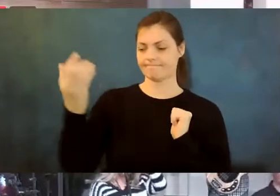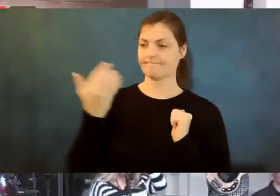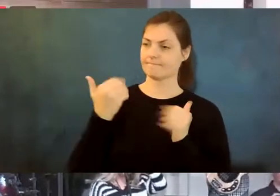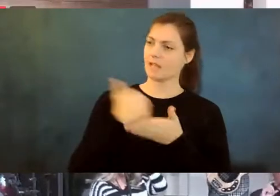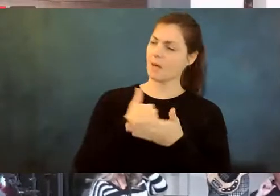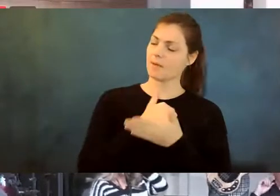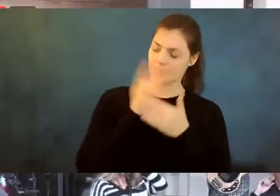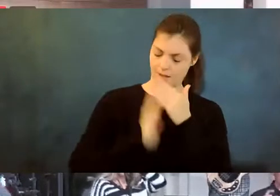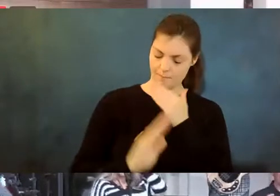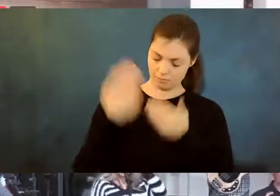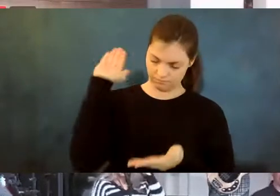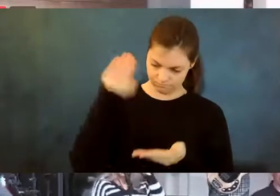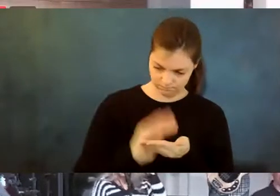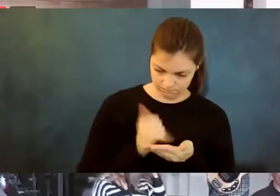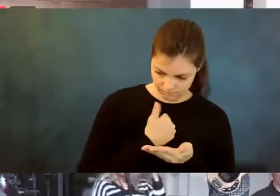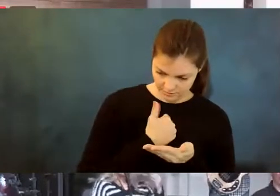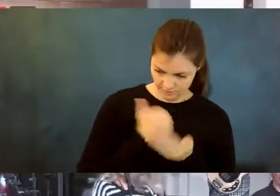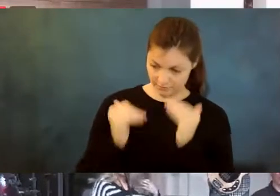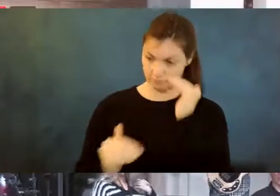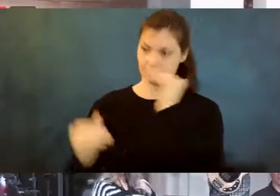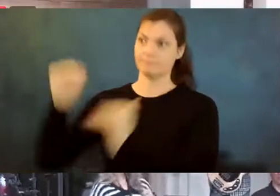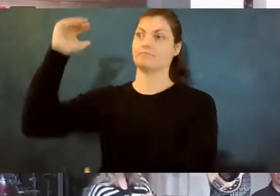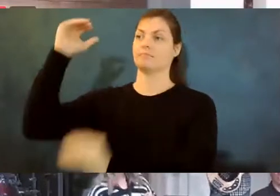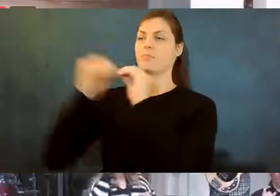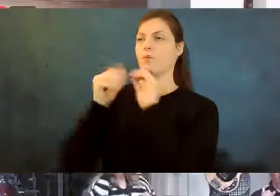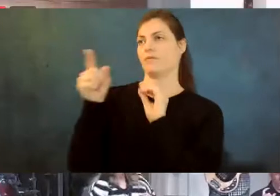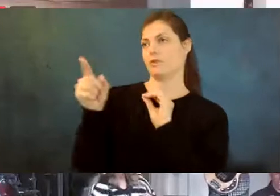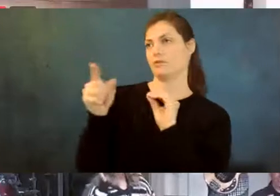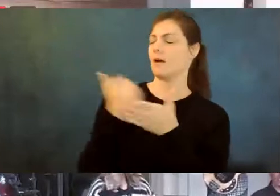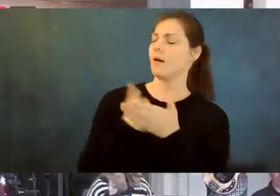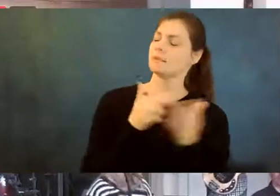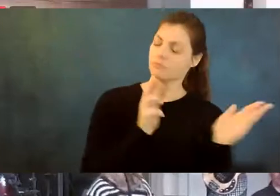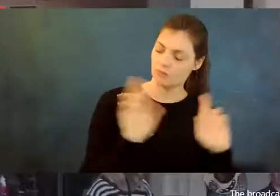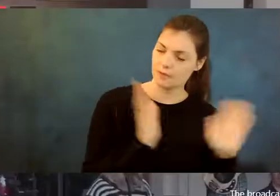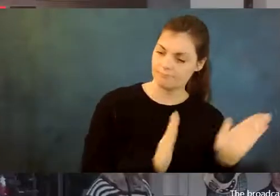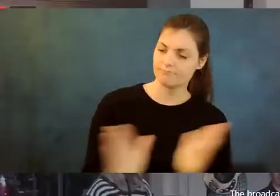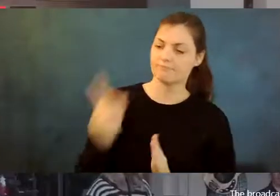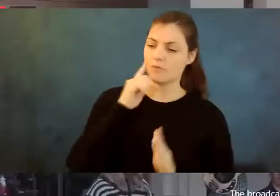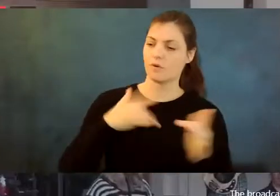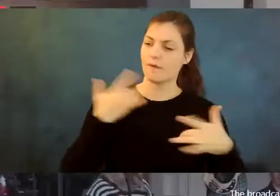increase, Lord. Make us ready for revival, I pray. In Jesus' name.